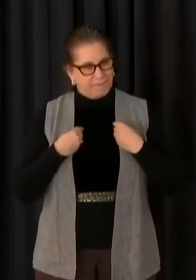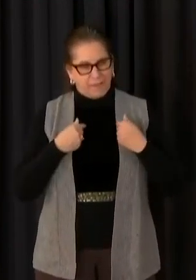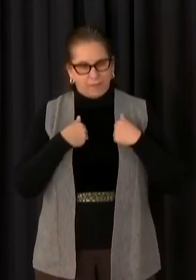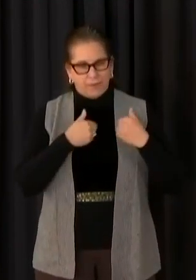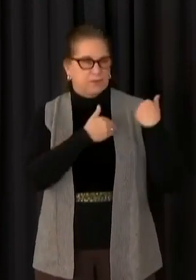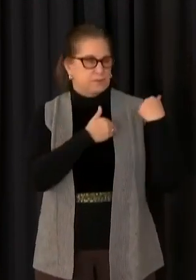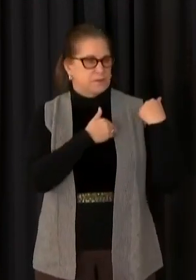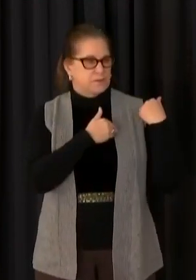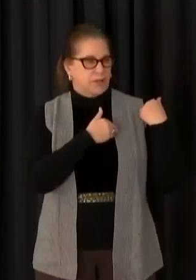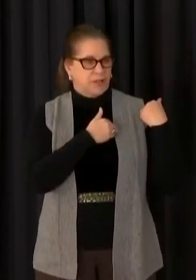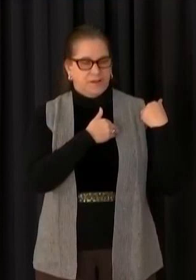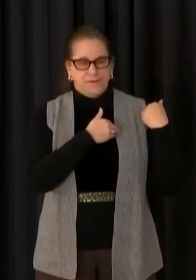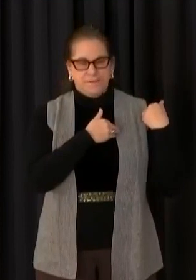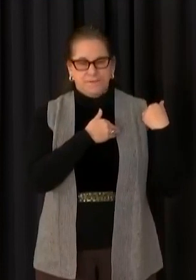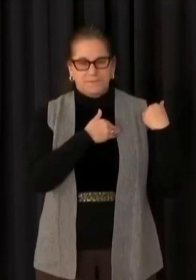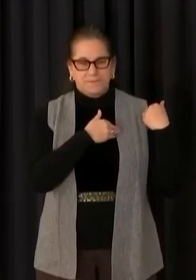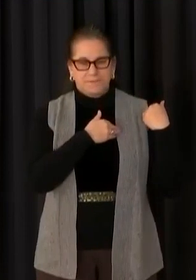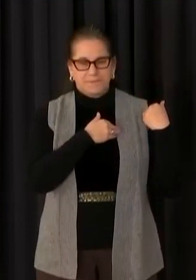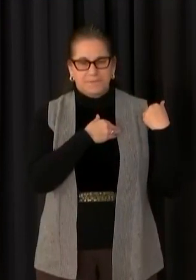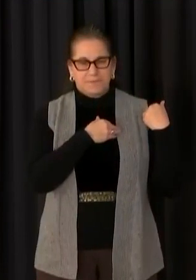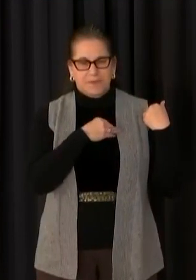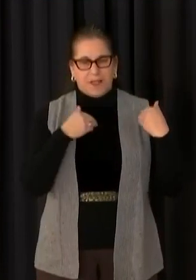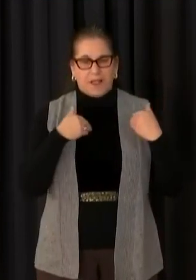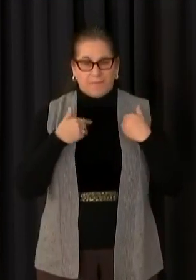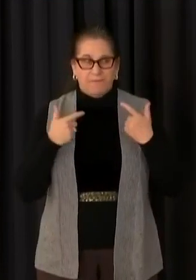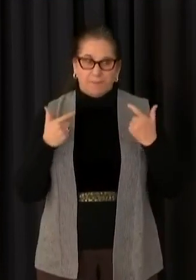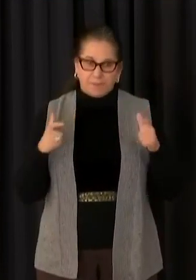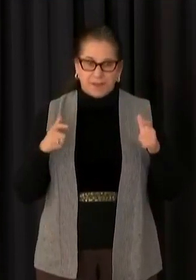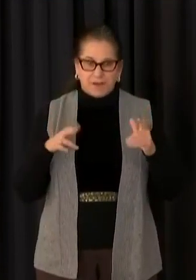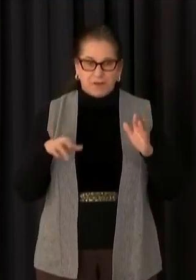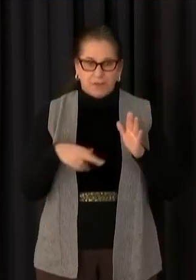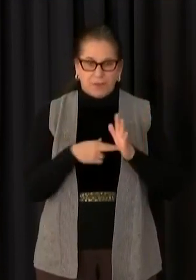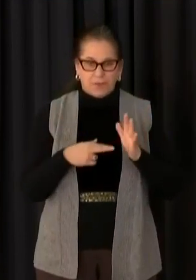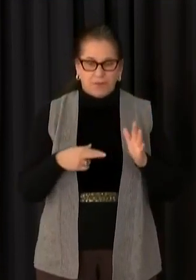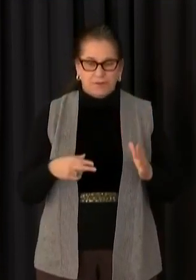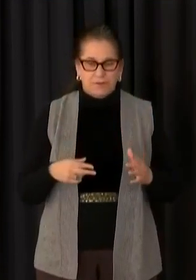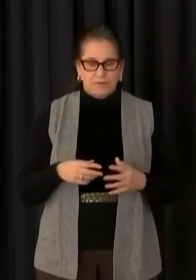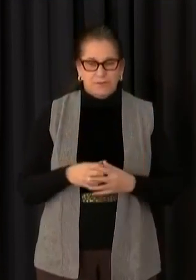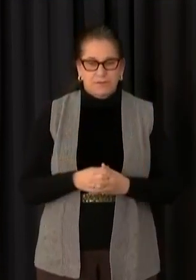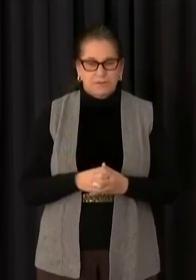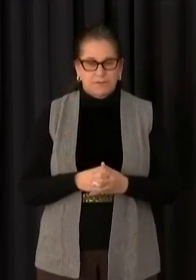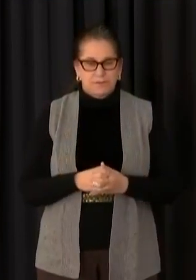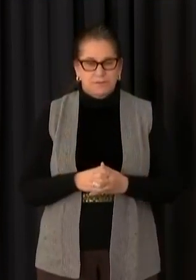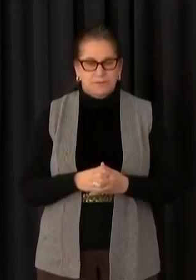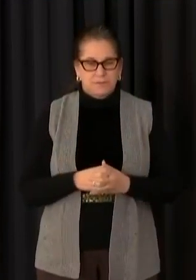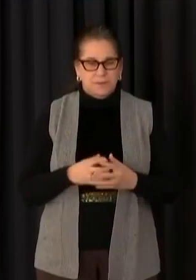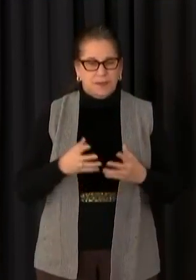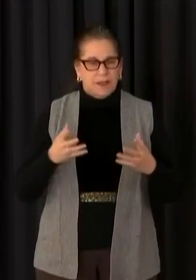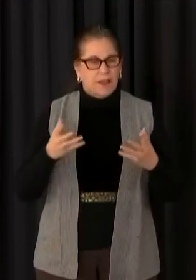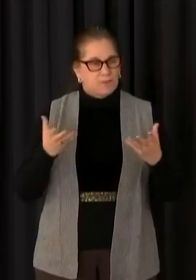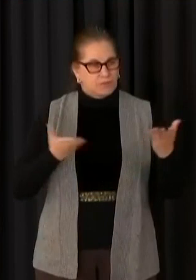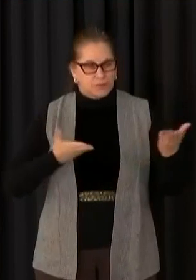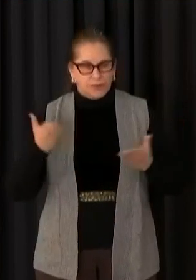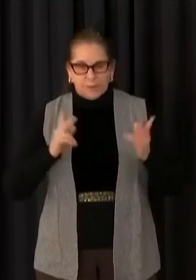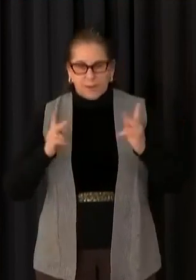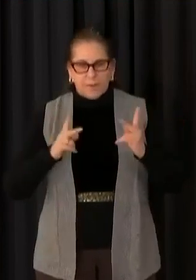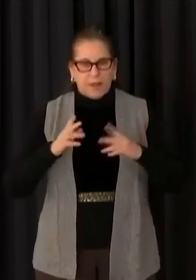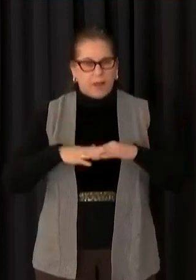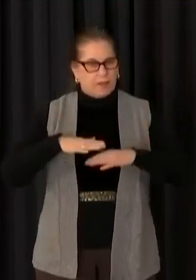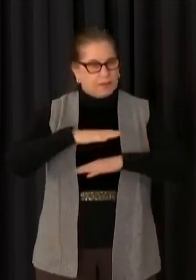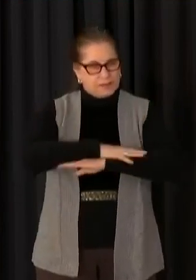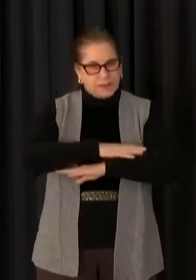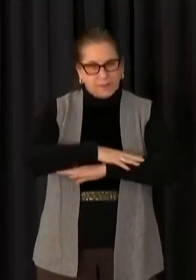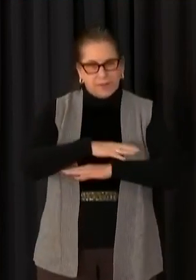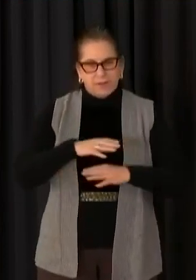But the larger role I have is to convene people, bring people to the table, people for whom